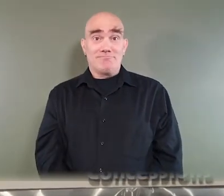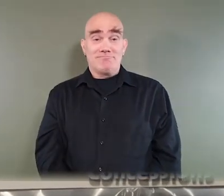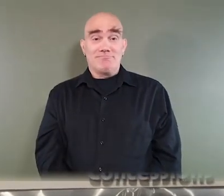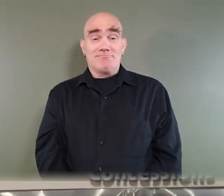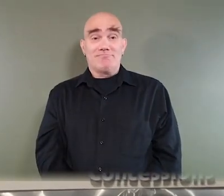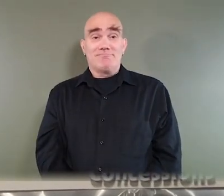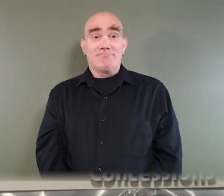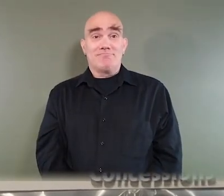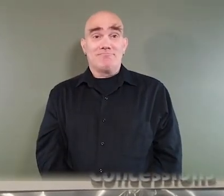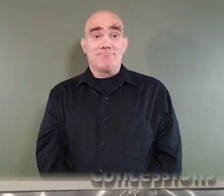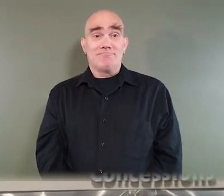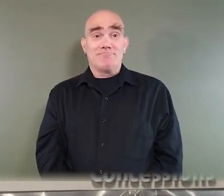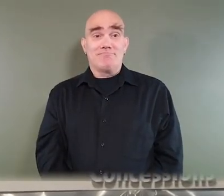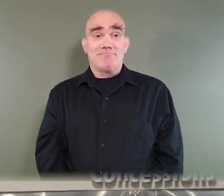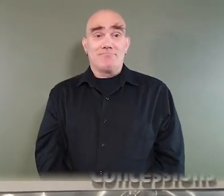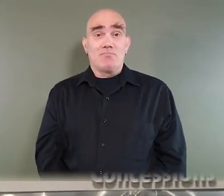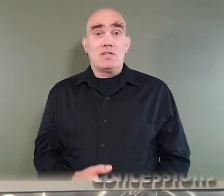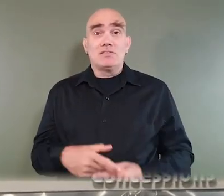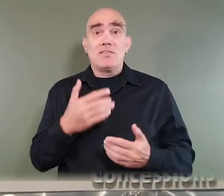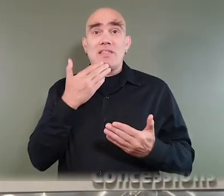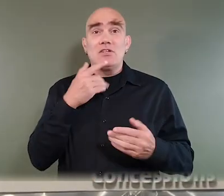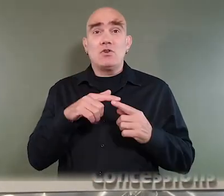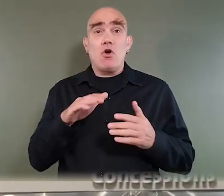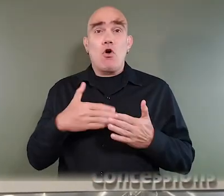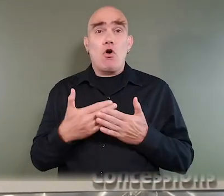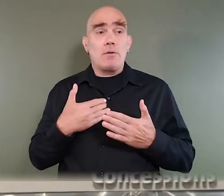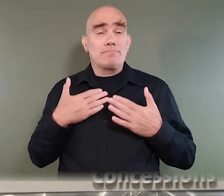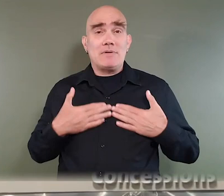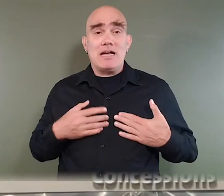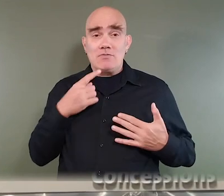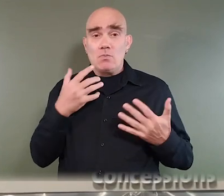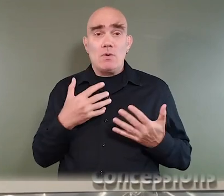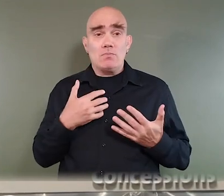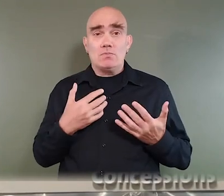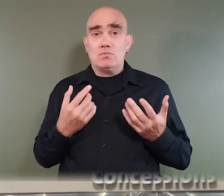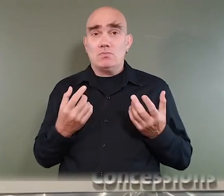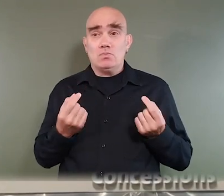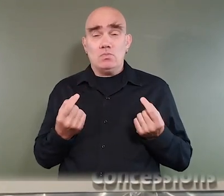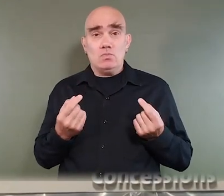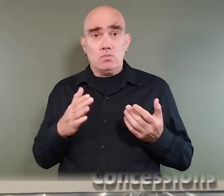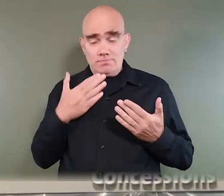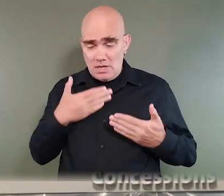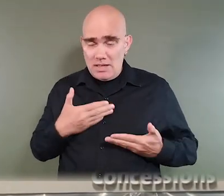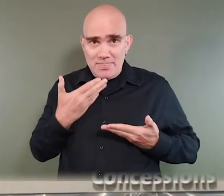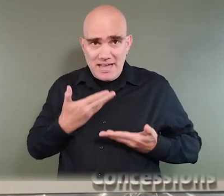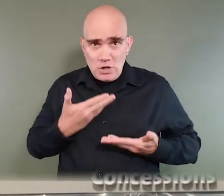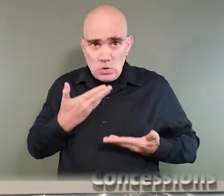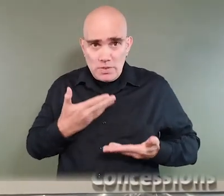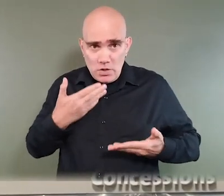We say thank you to our bodies for all that they do.